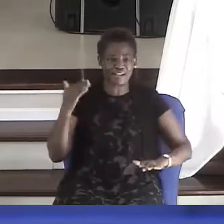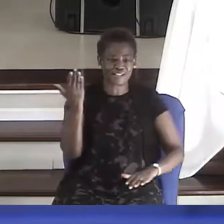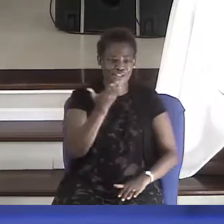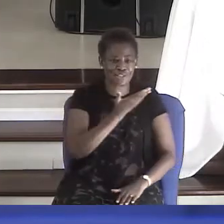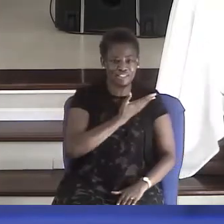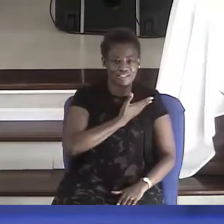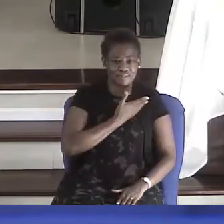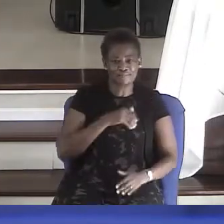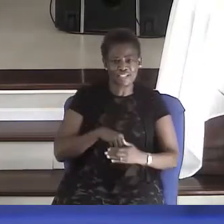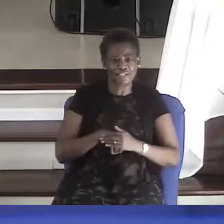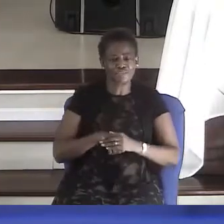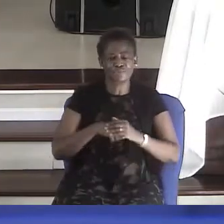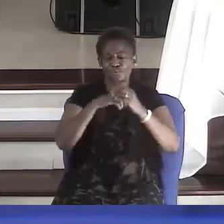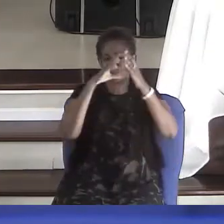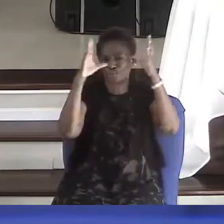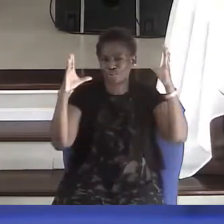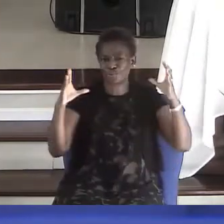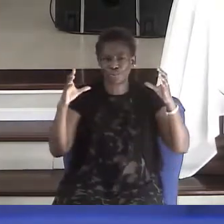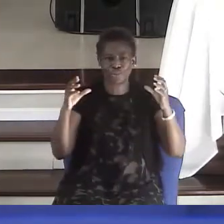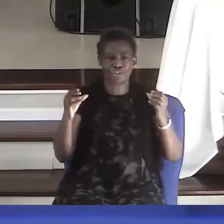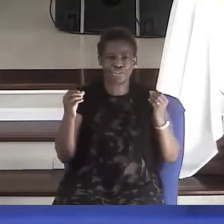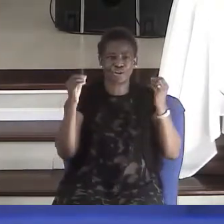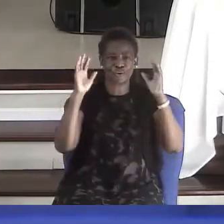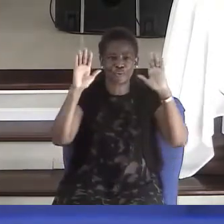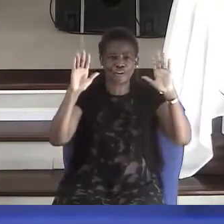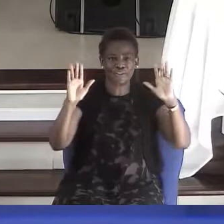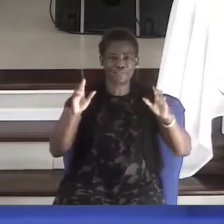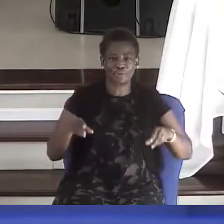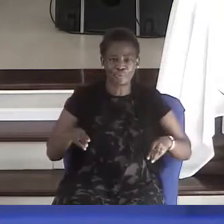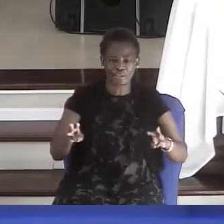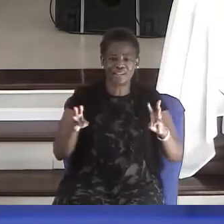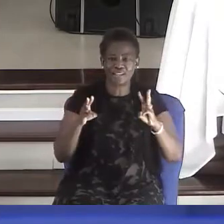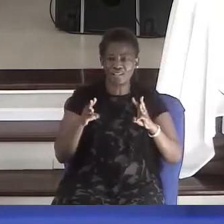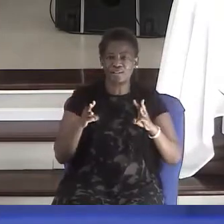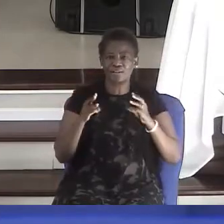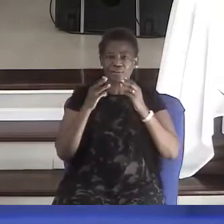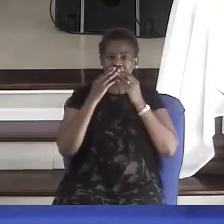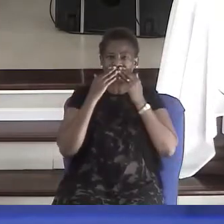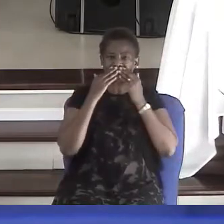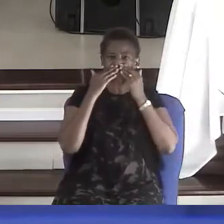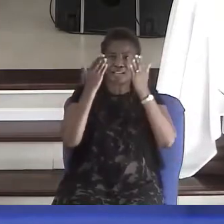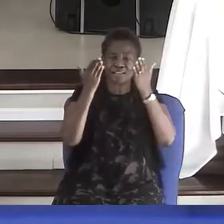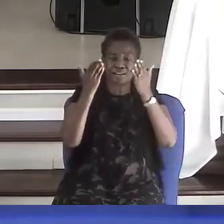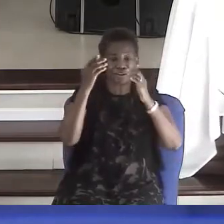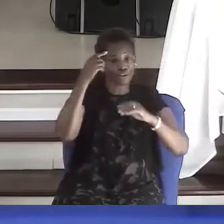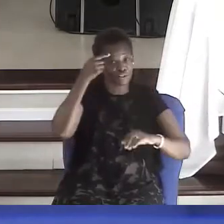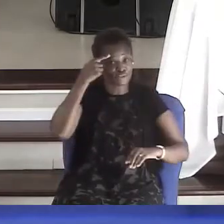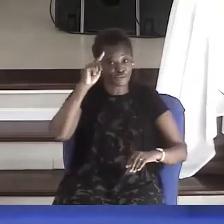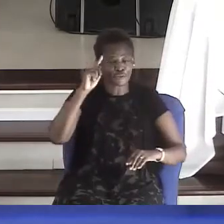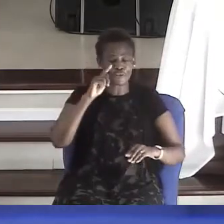We bless the Lord for the team and for the musicians, from all of those who are